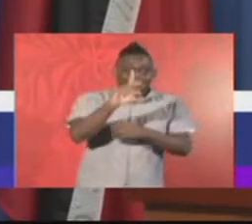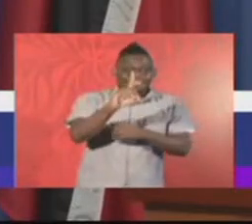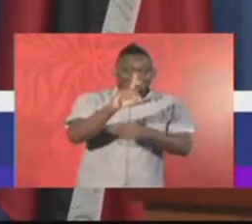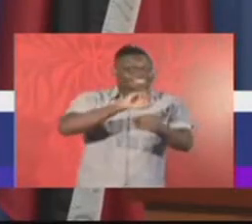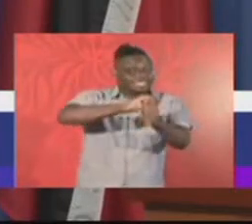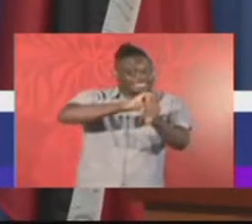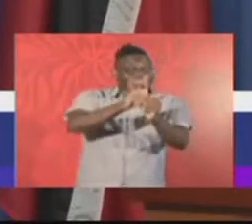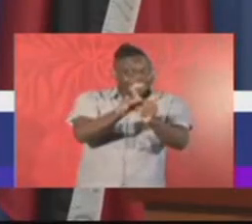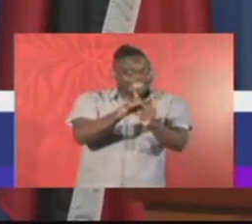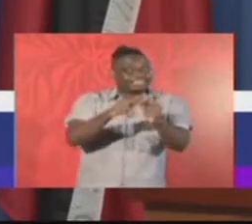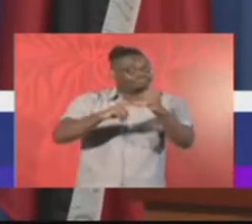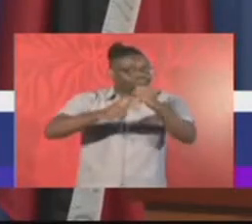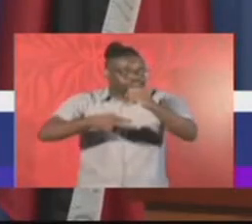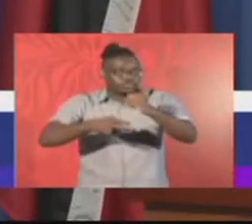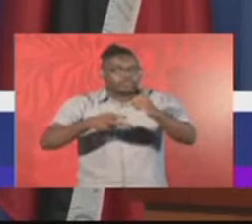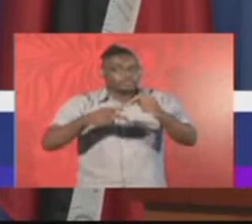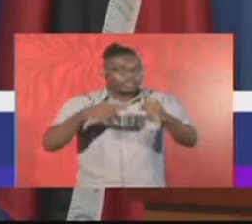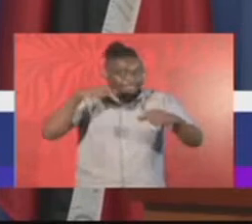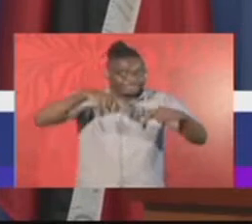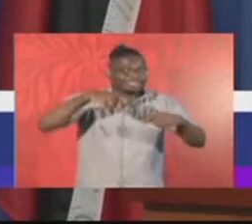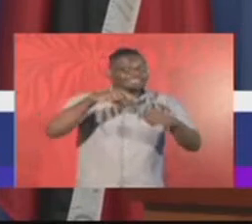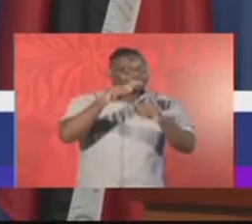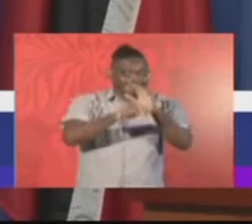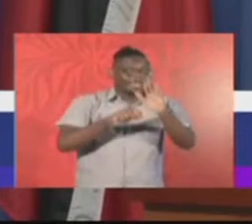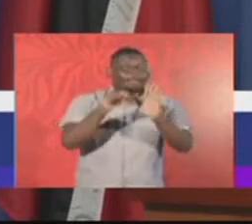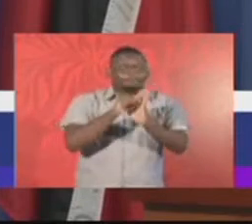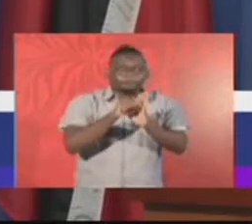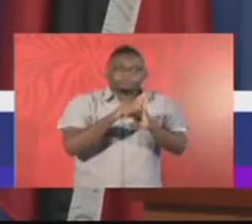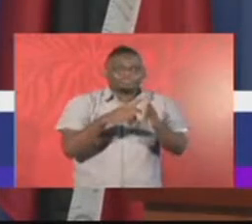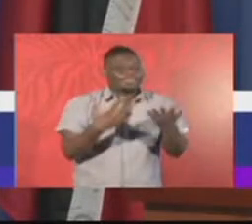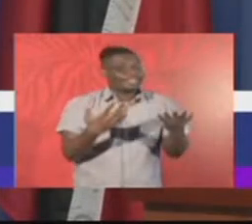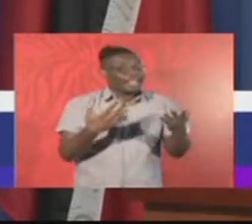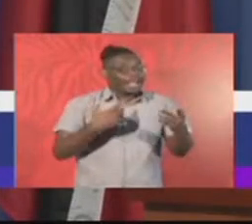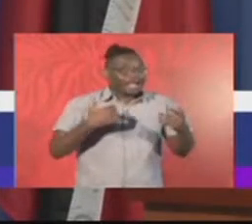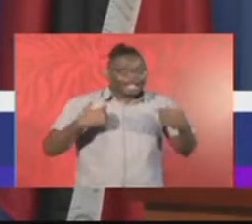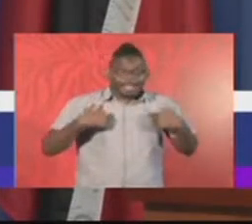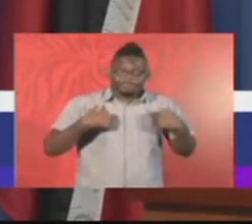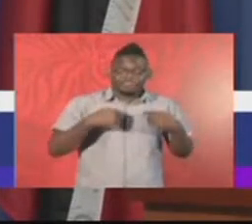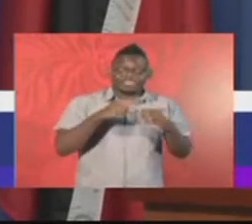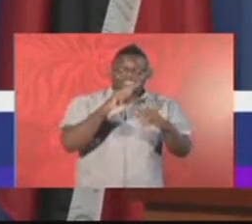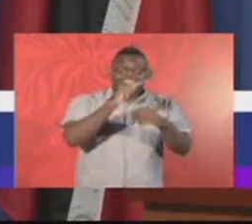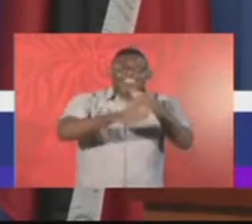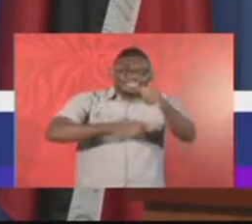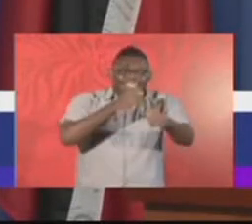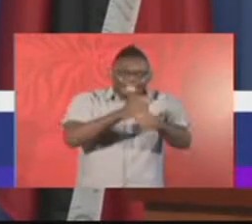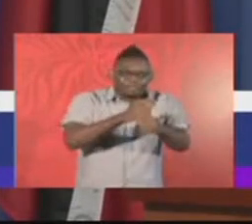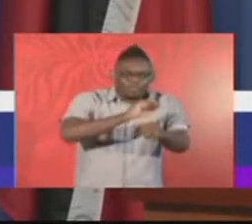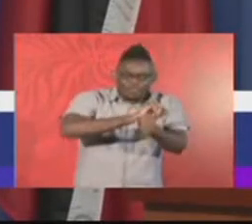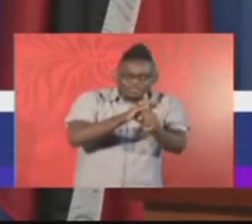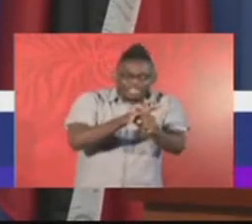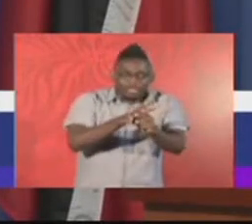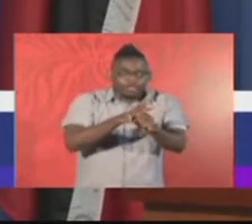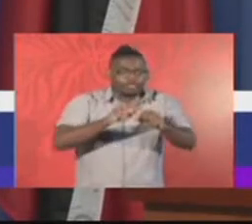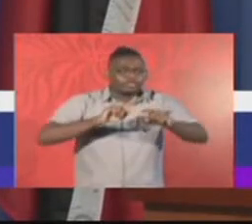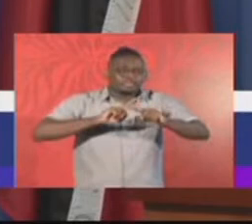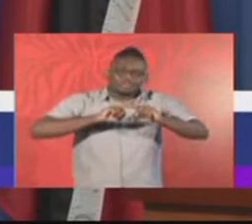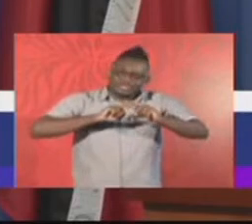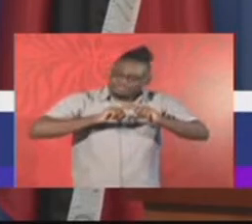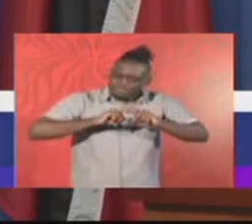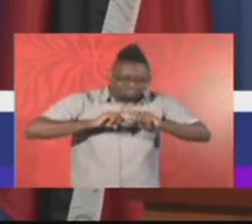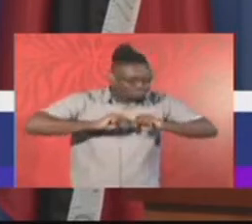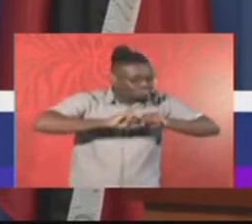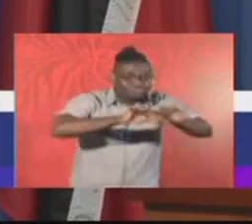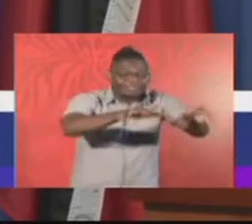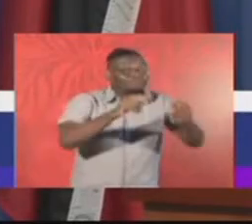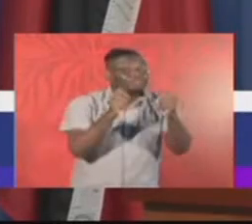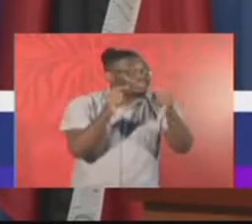to be a form of the virus that can spread very rapidly. And we